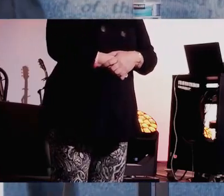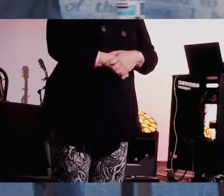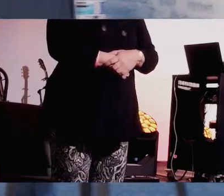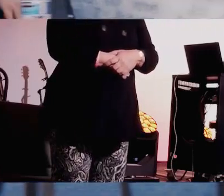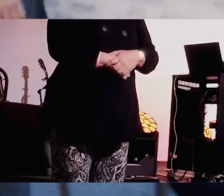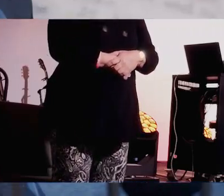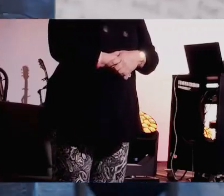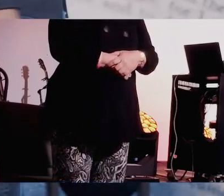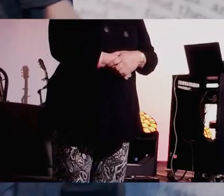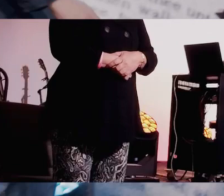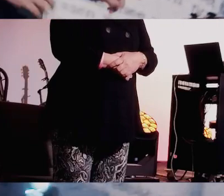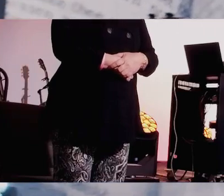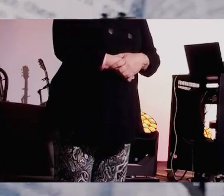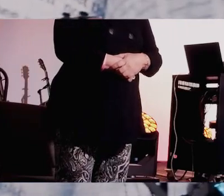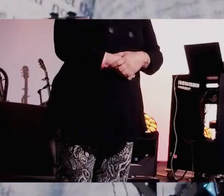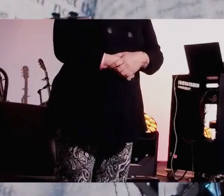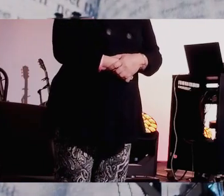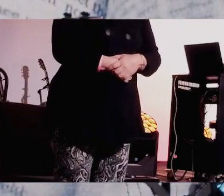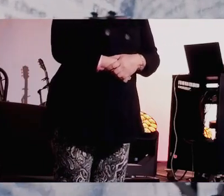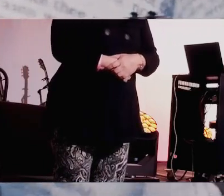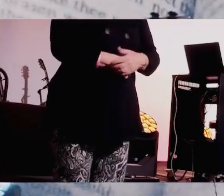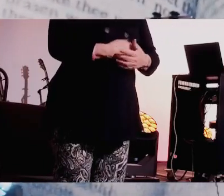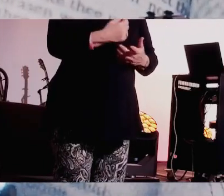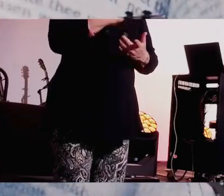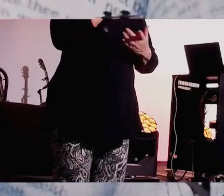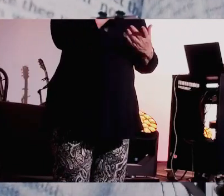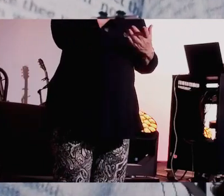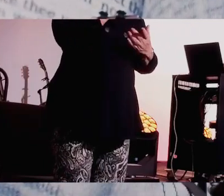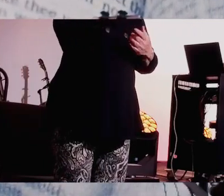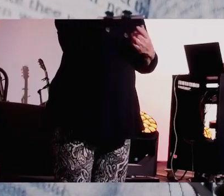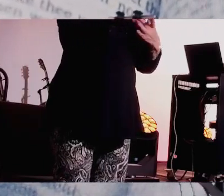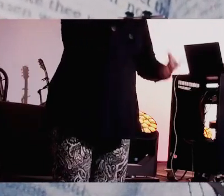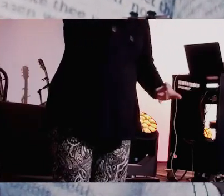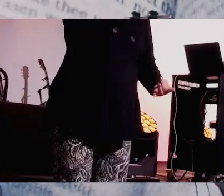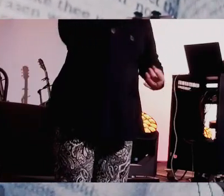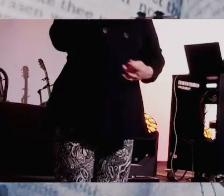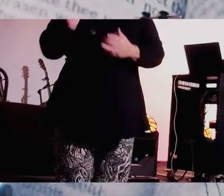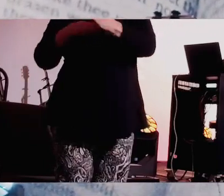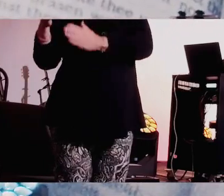Not, it's the reason why I said spirit and truth, not truth and spirit.